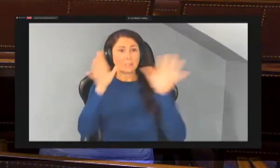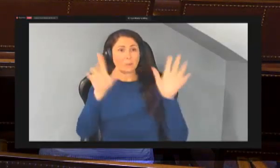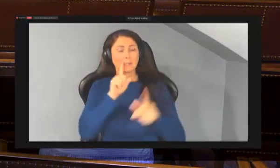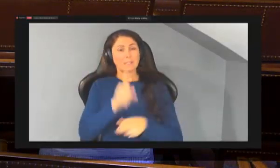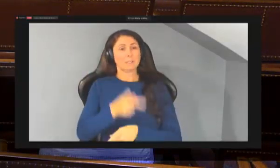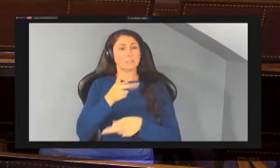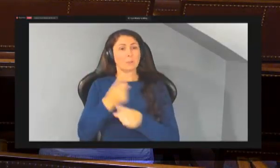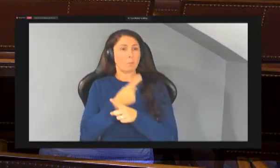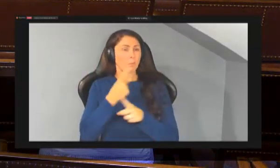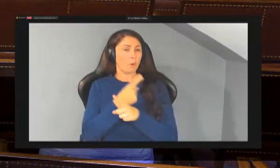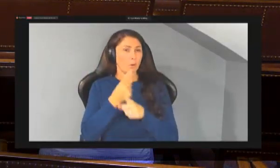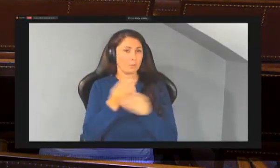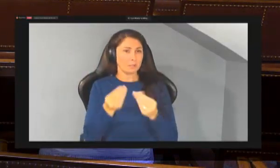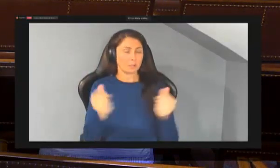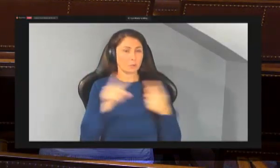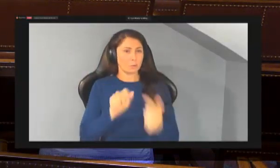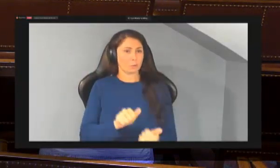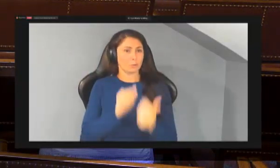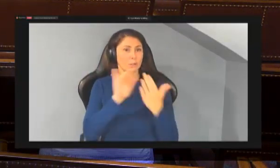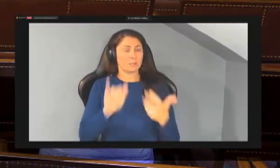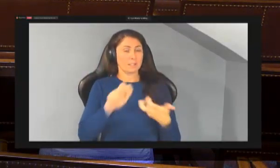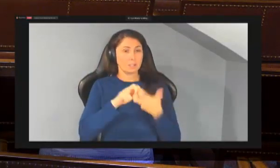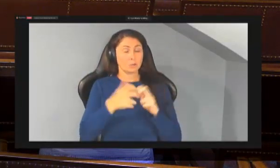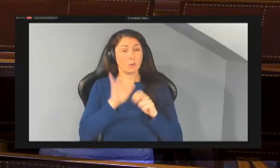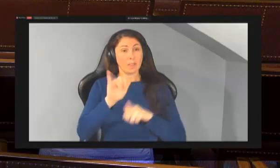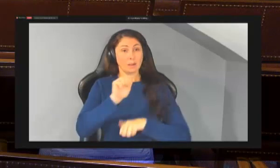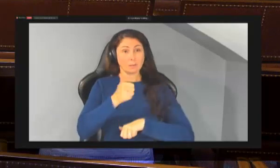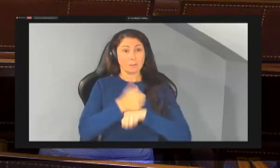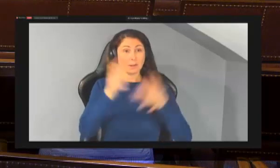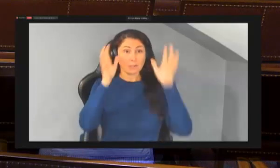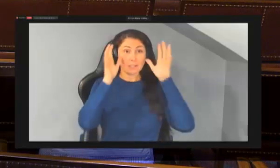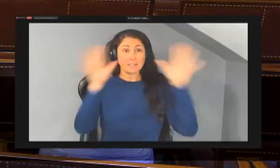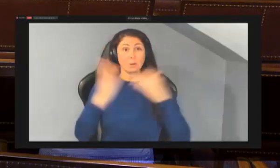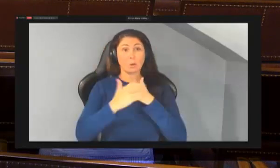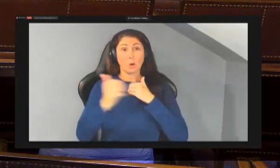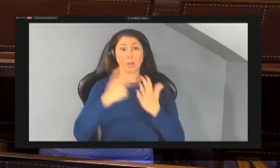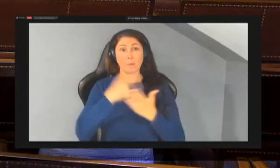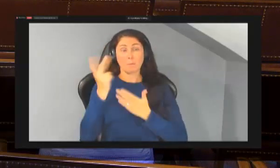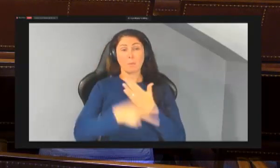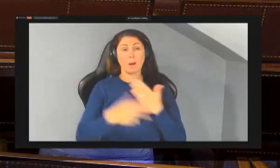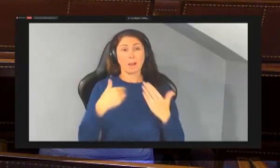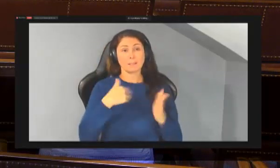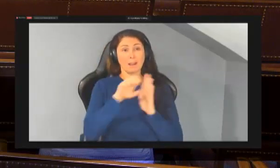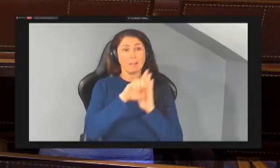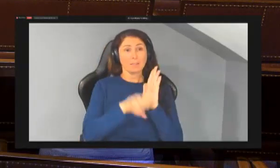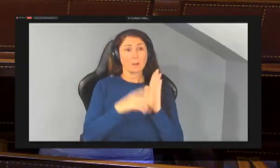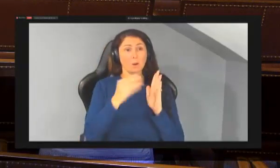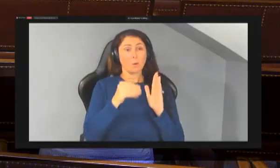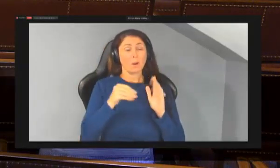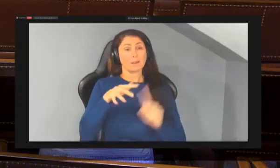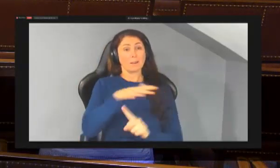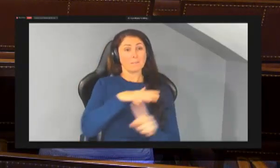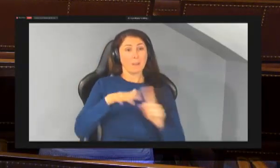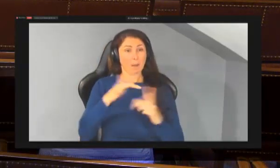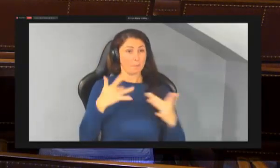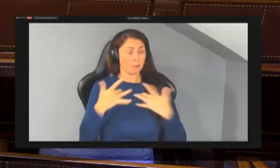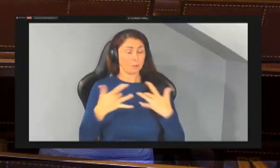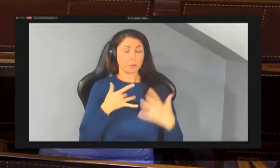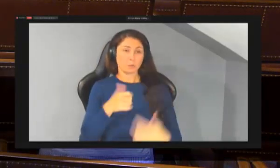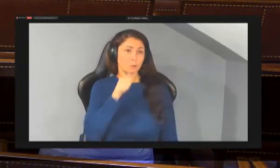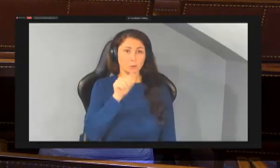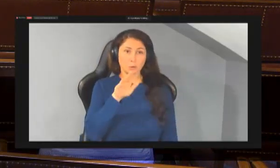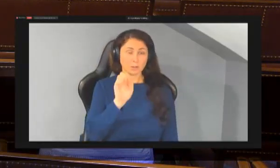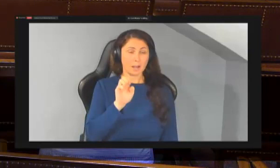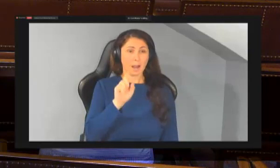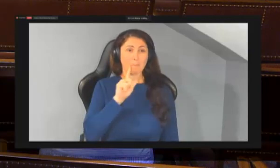to address these issues. The implementation of a deer culling program raises ethical and environmental concerns and should not be a